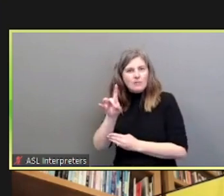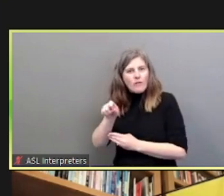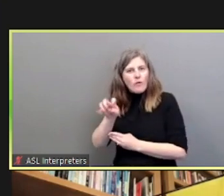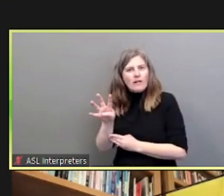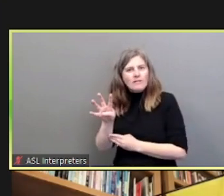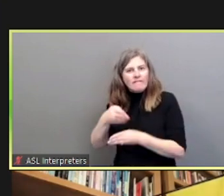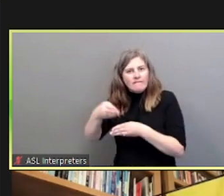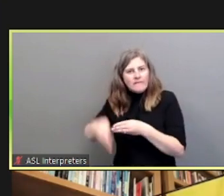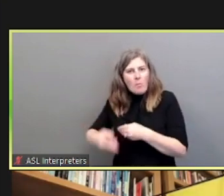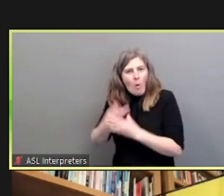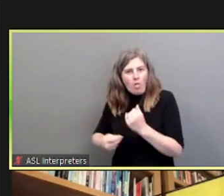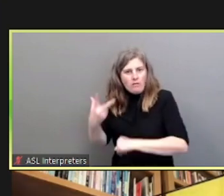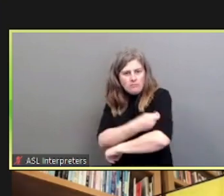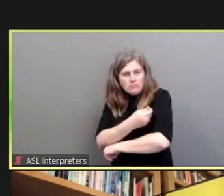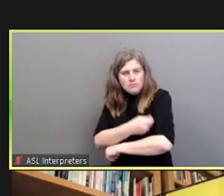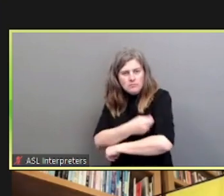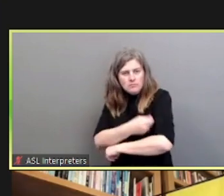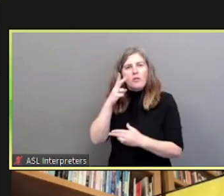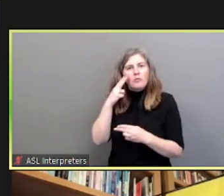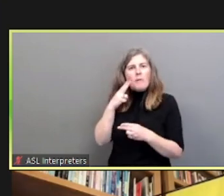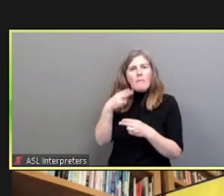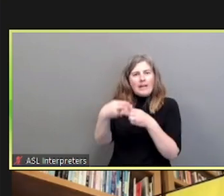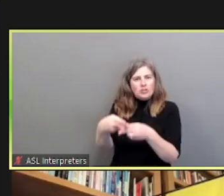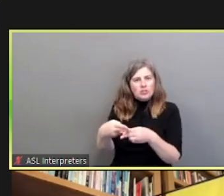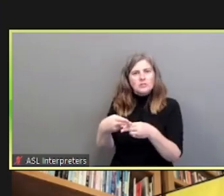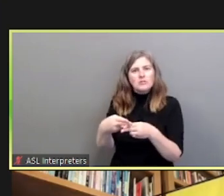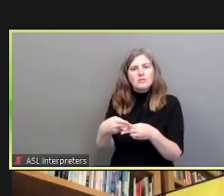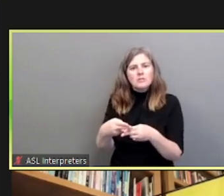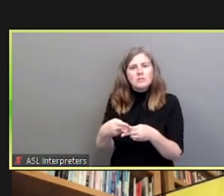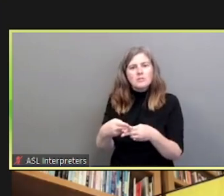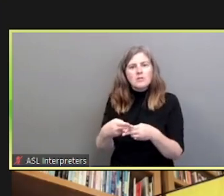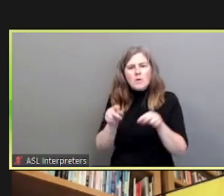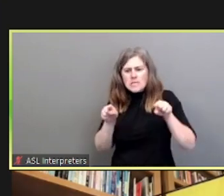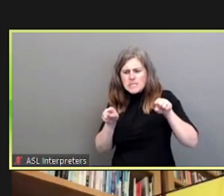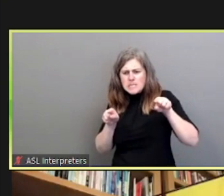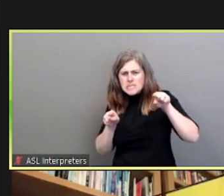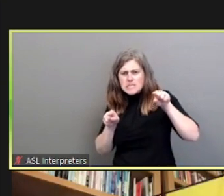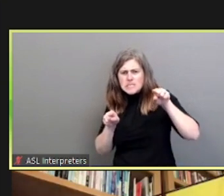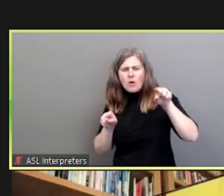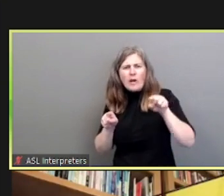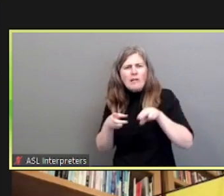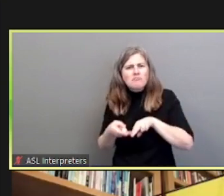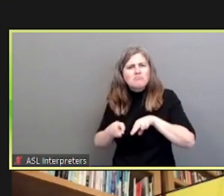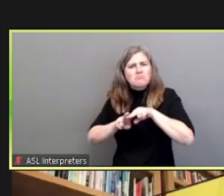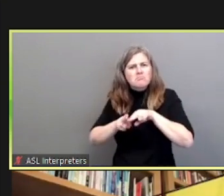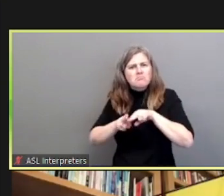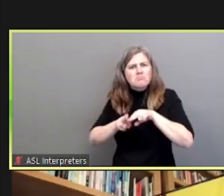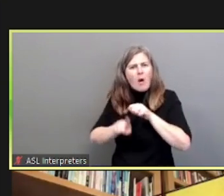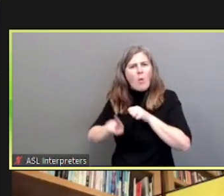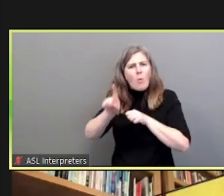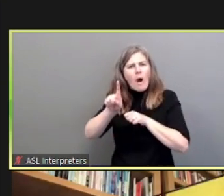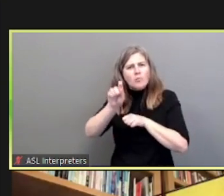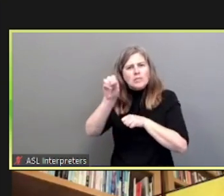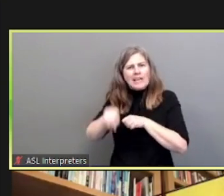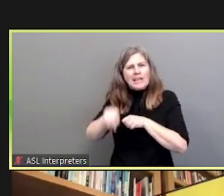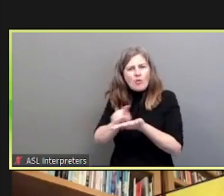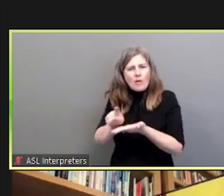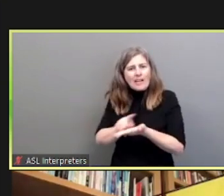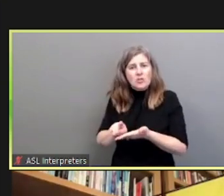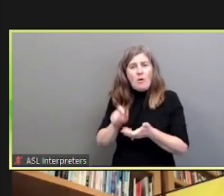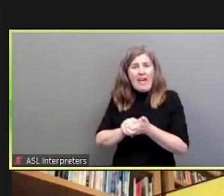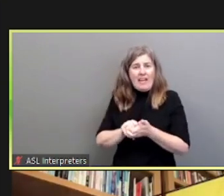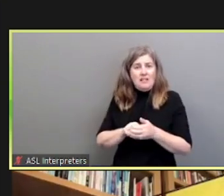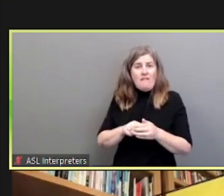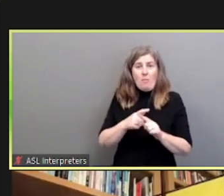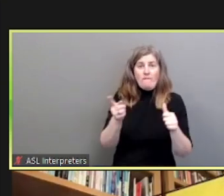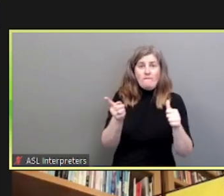Deputy Secretary Parahan, Laura mentioned that we're ticking along at about 1% a week. And so that 6-week period from your